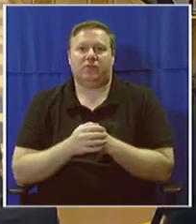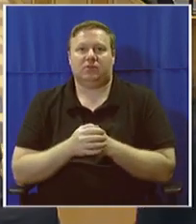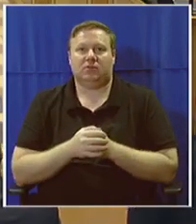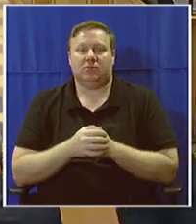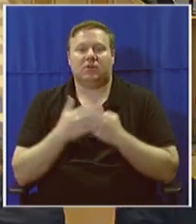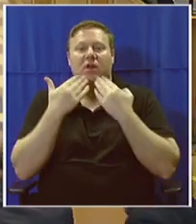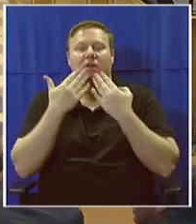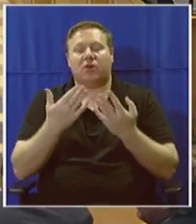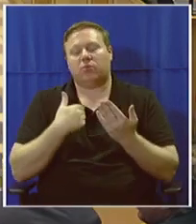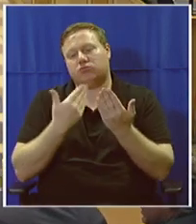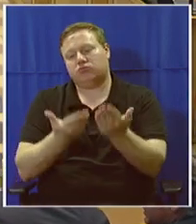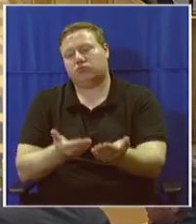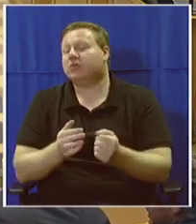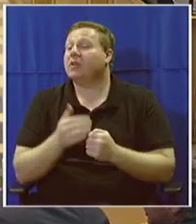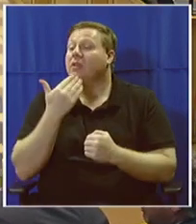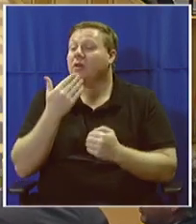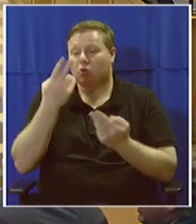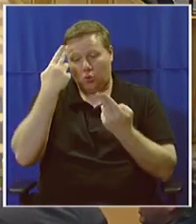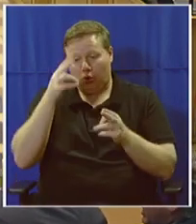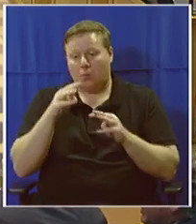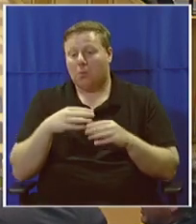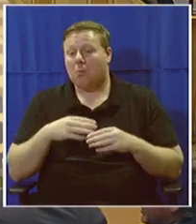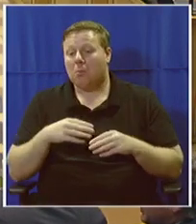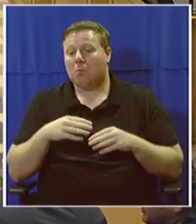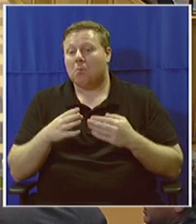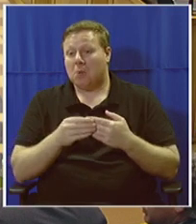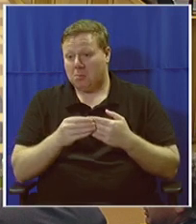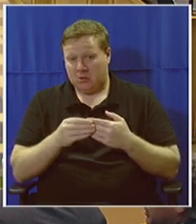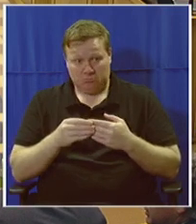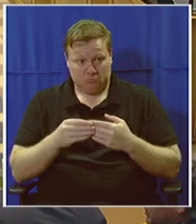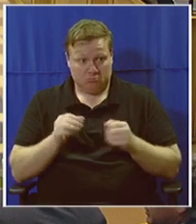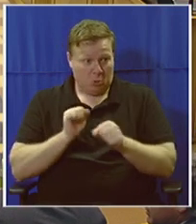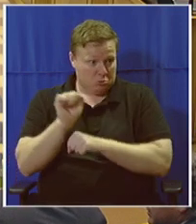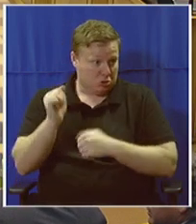Member. If there are no objections, I put the motion.